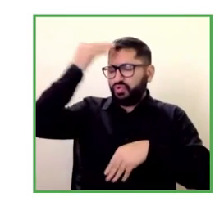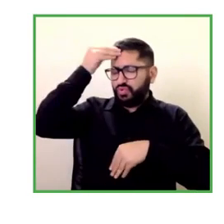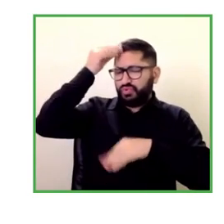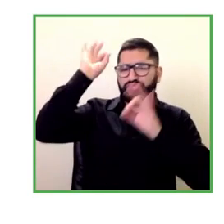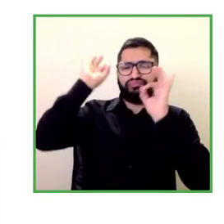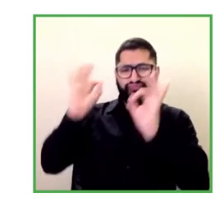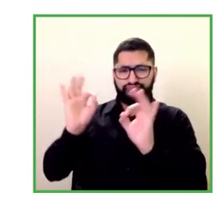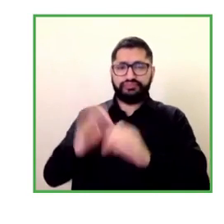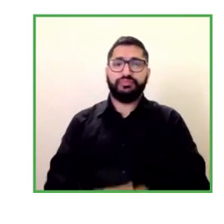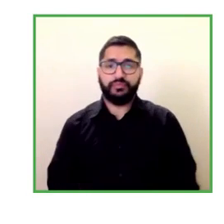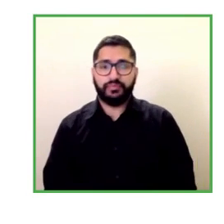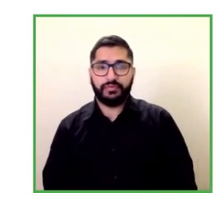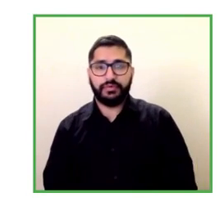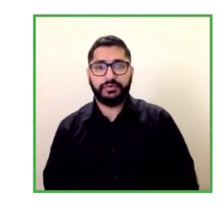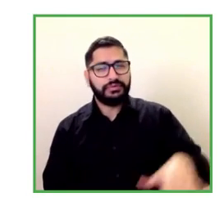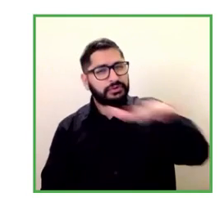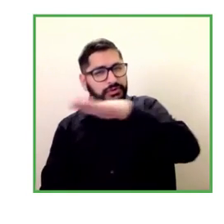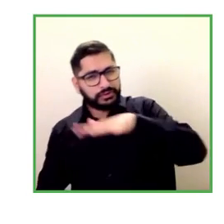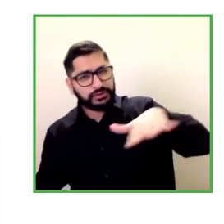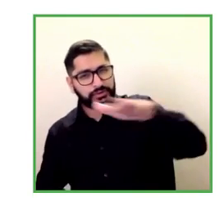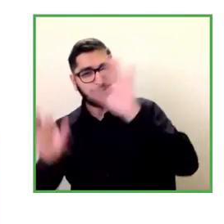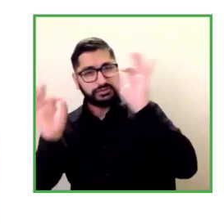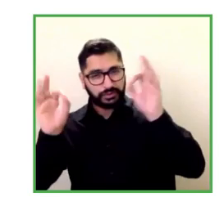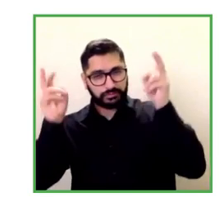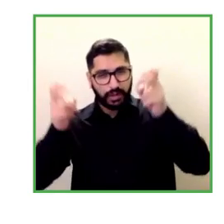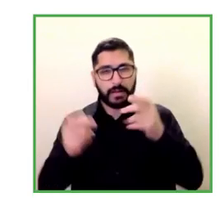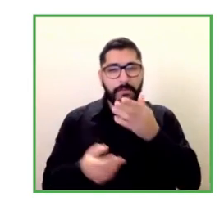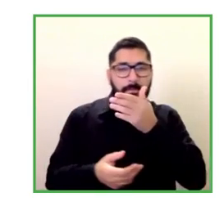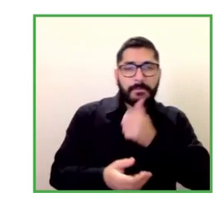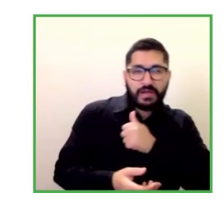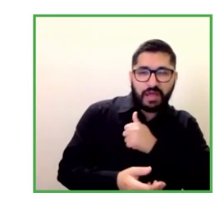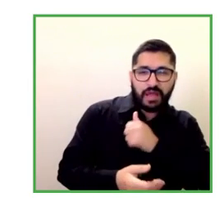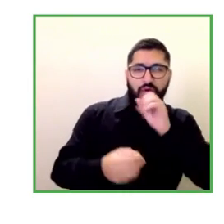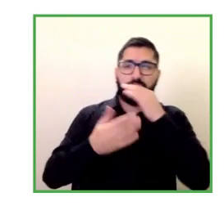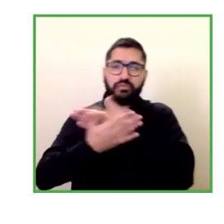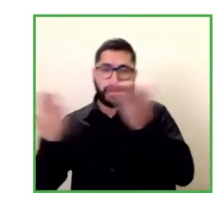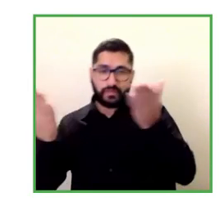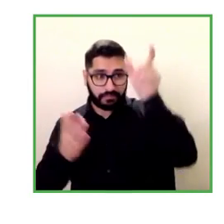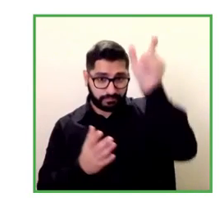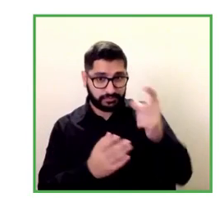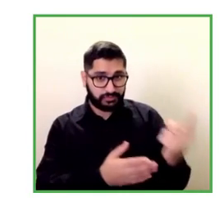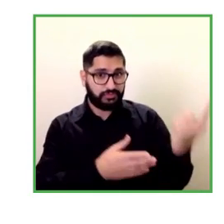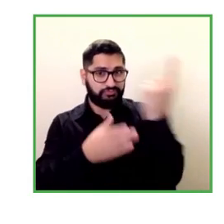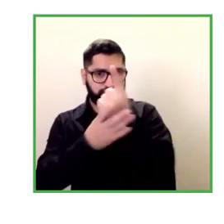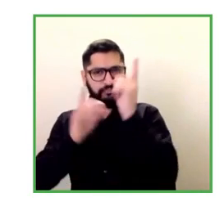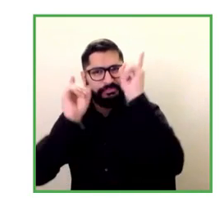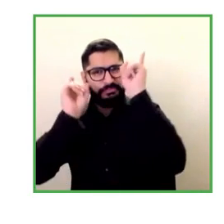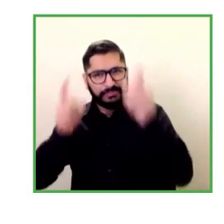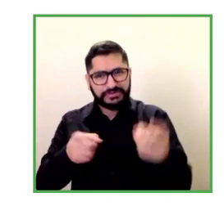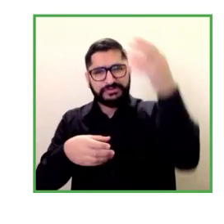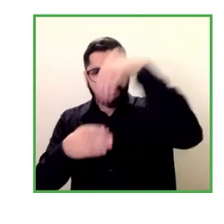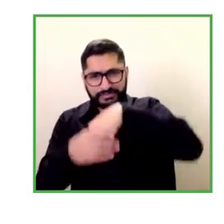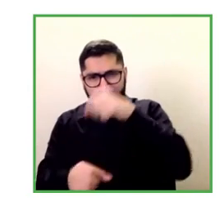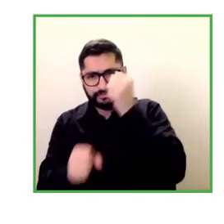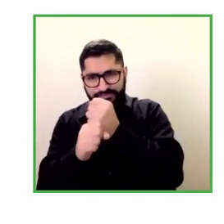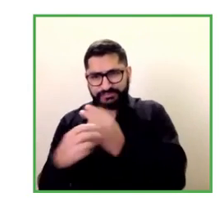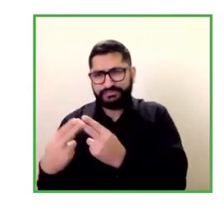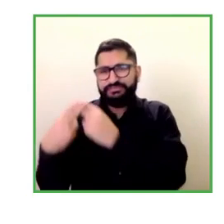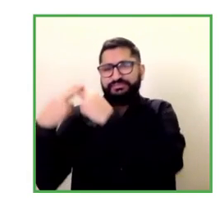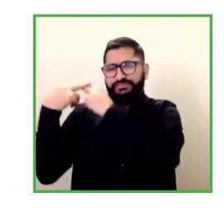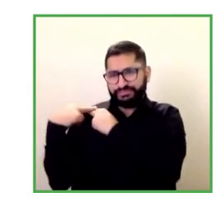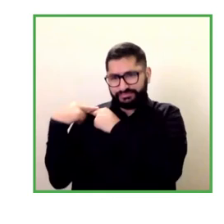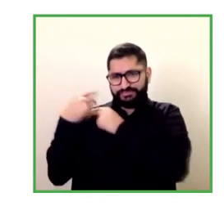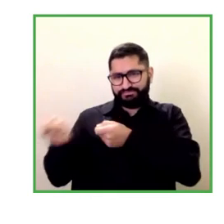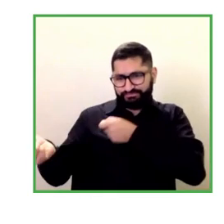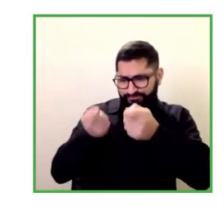the employers, both private and public. So important to have an expert that belongs to the organization. Thank